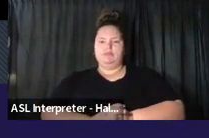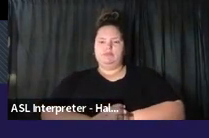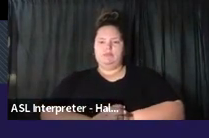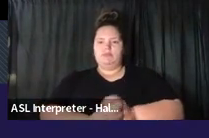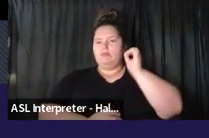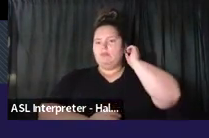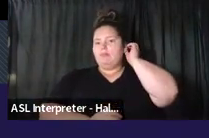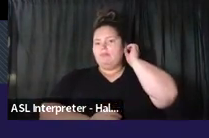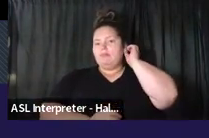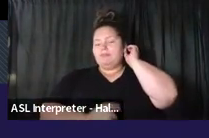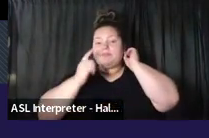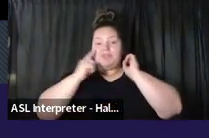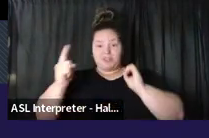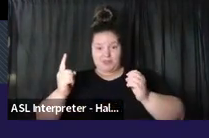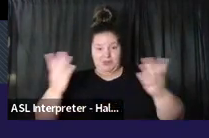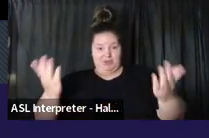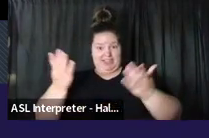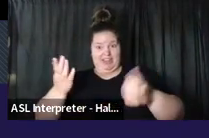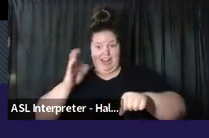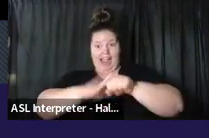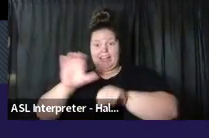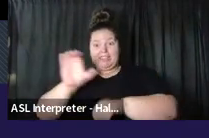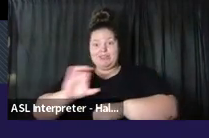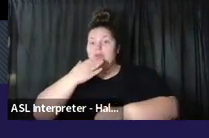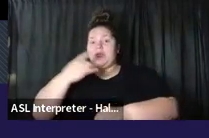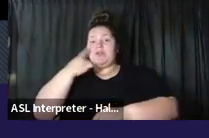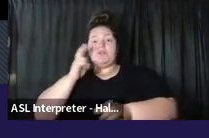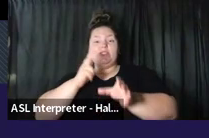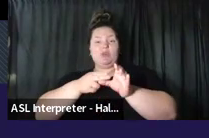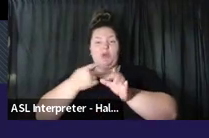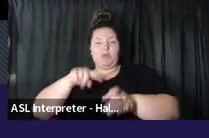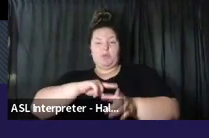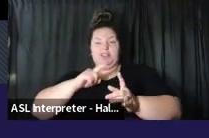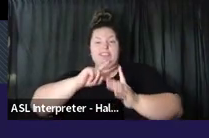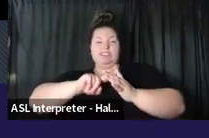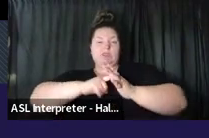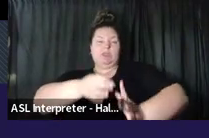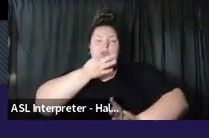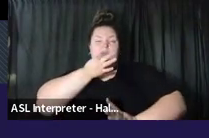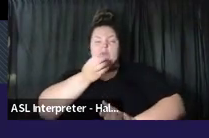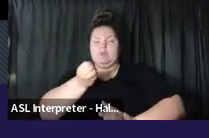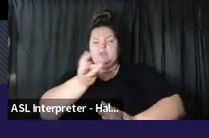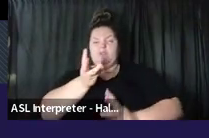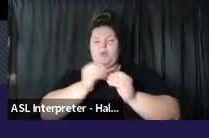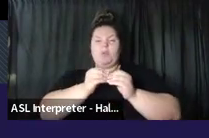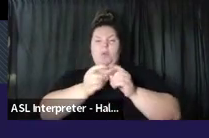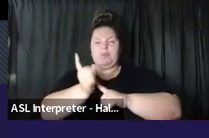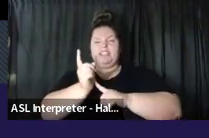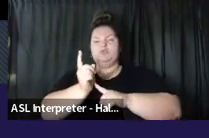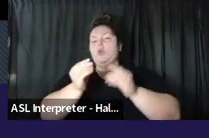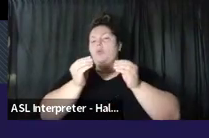For those of you that are on Zoom, thank you for joining us today. We'll get started in just a few more minutes. Just waiting for more people to get into the